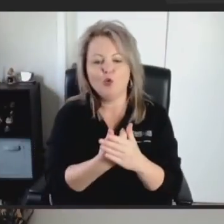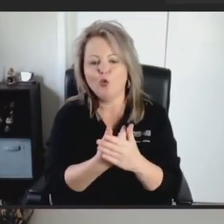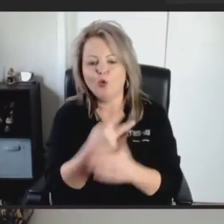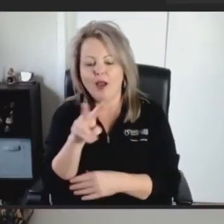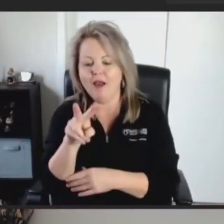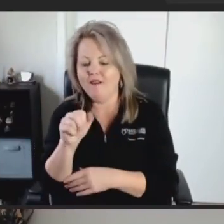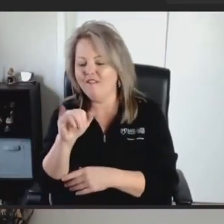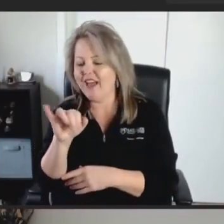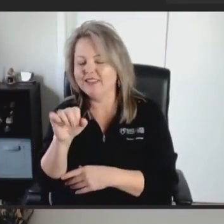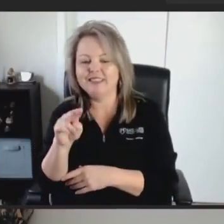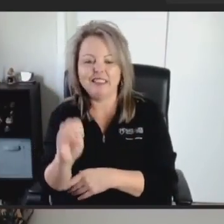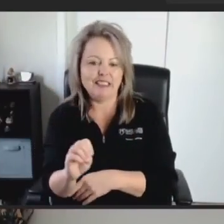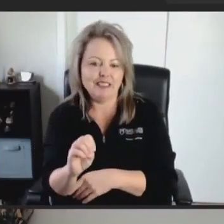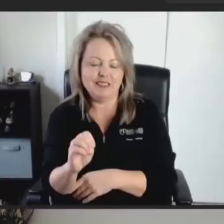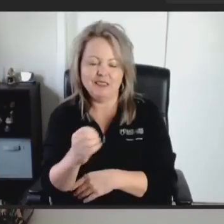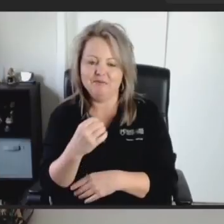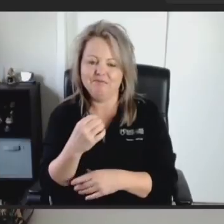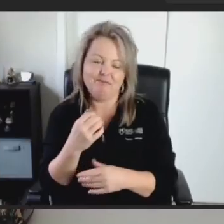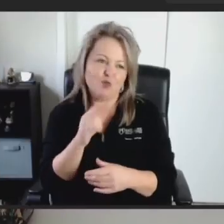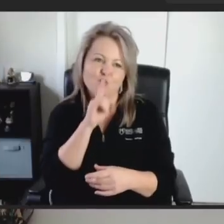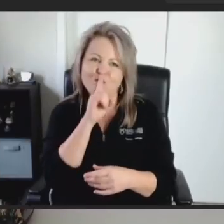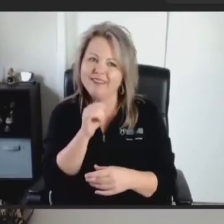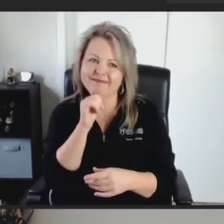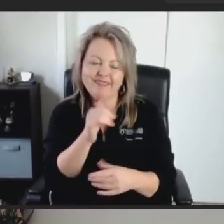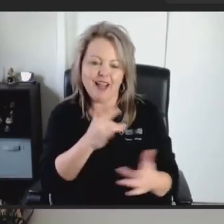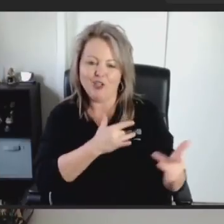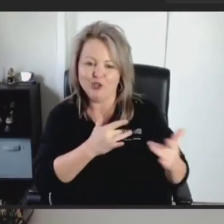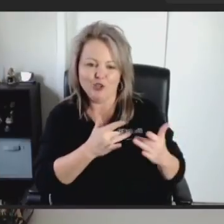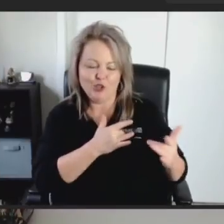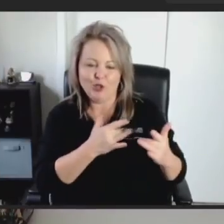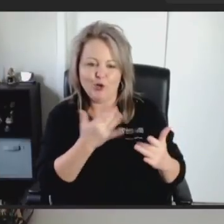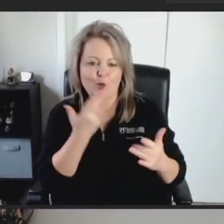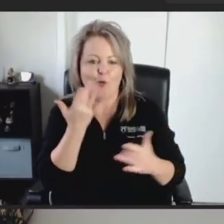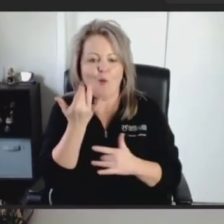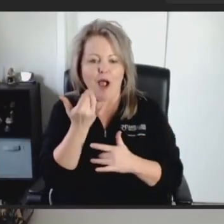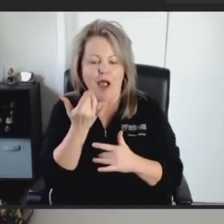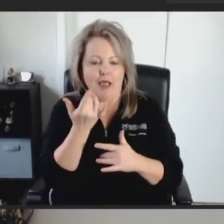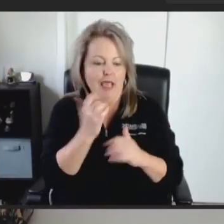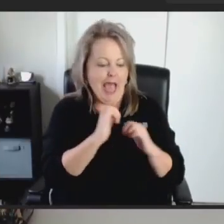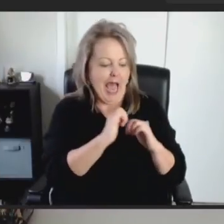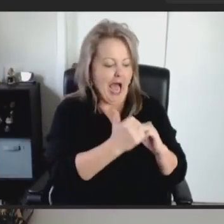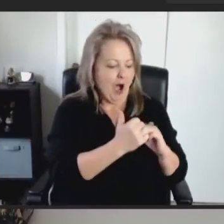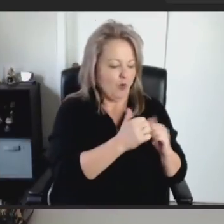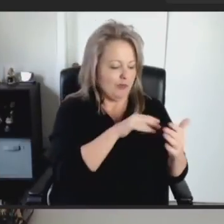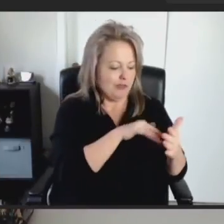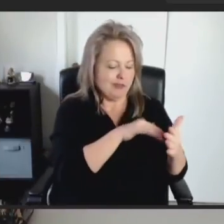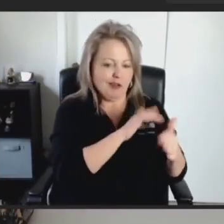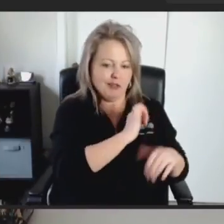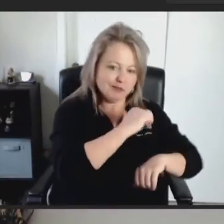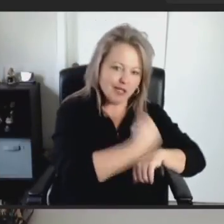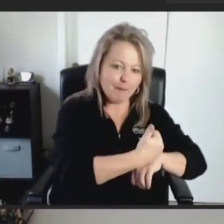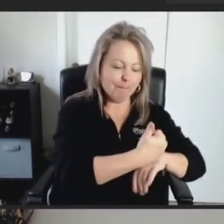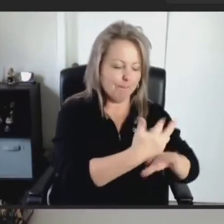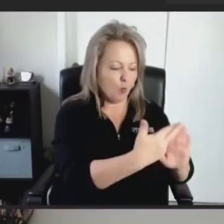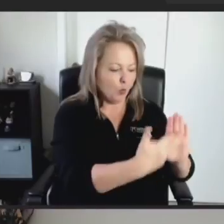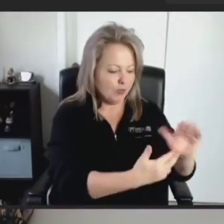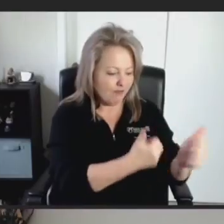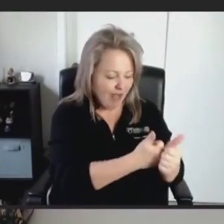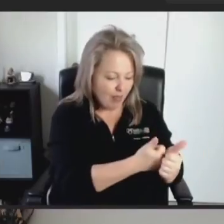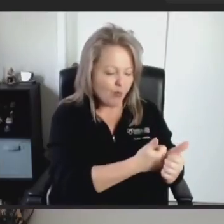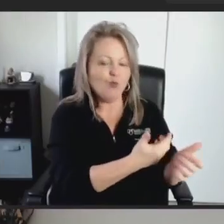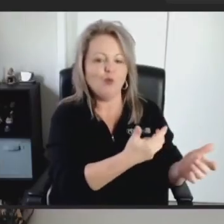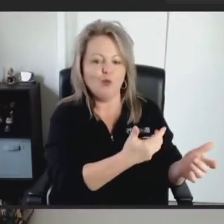it's never really a big concern because of the way the studies are designed and the fact that before the average person ever